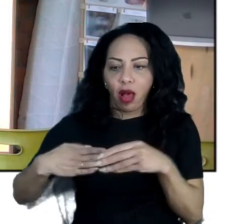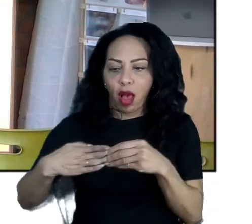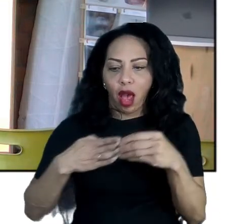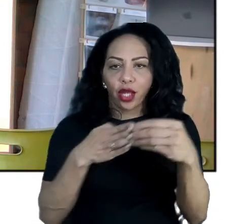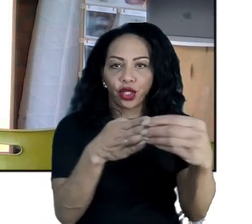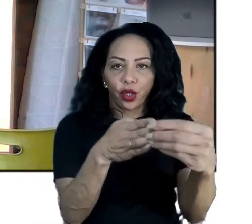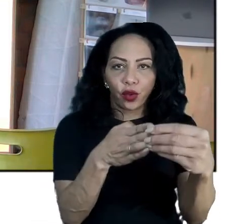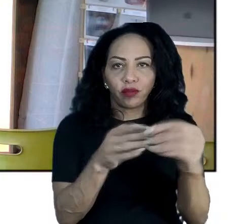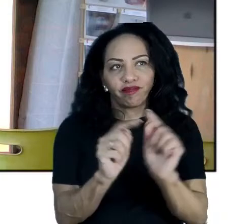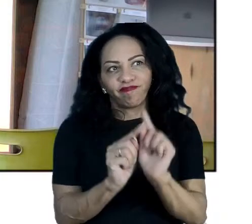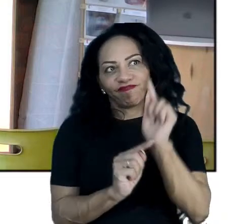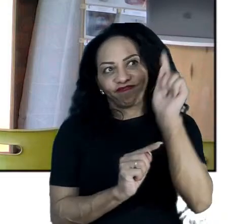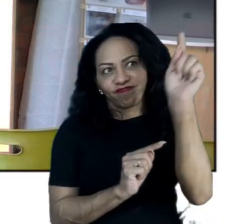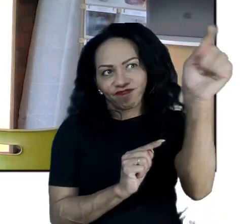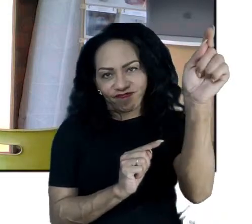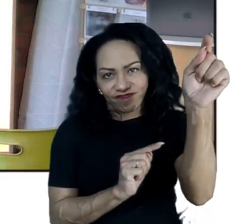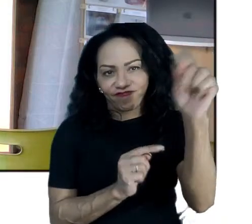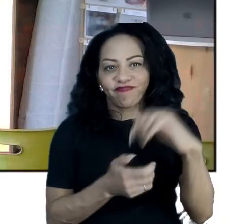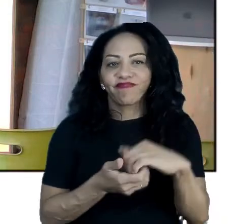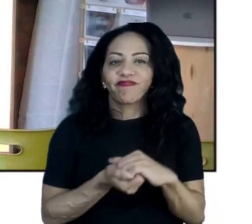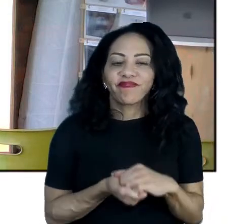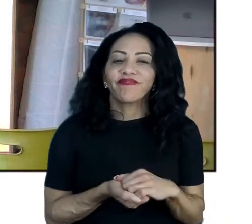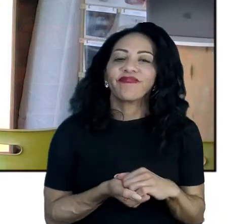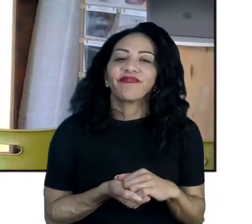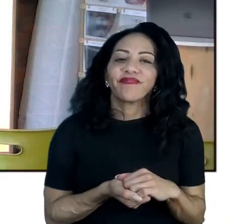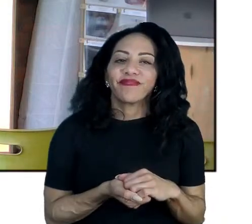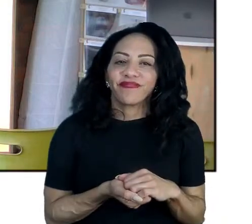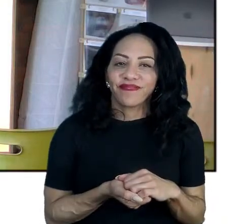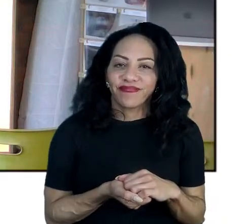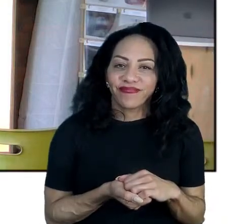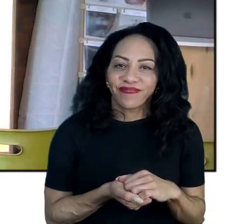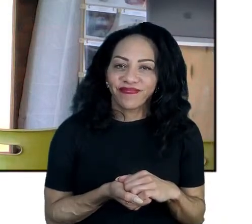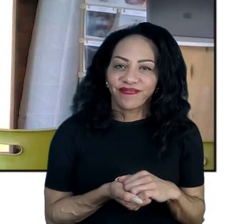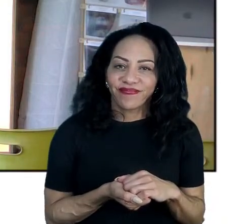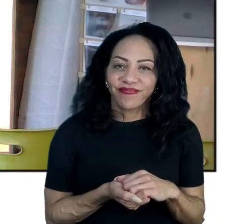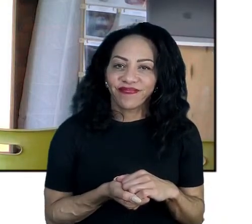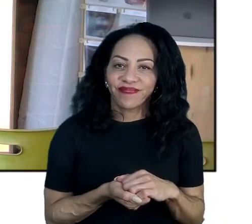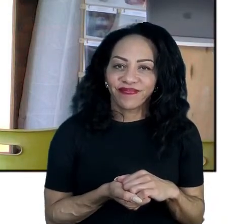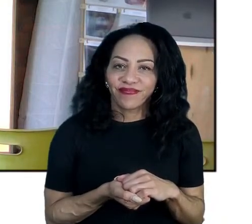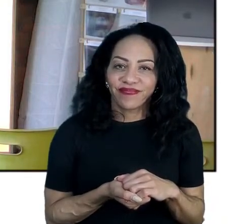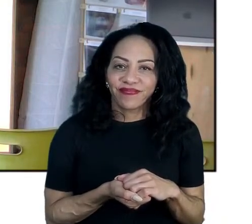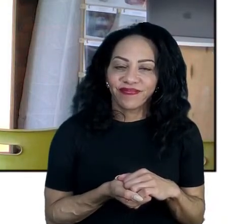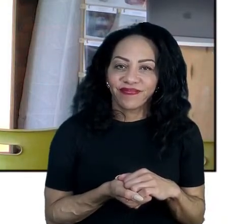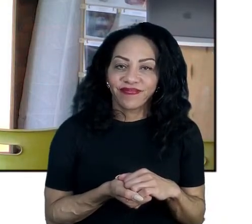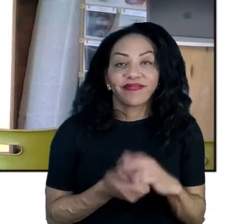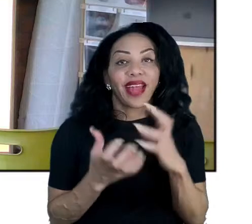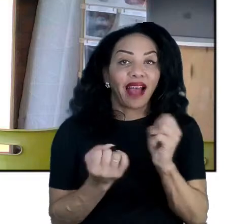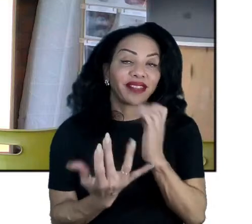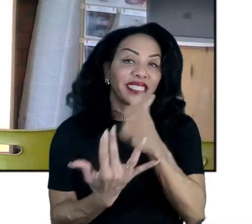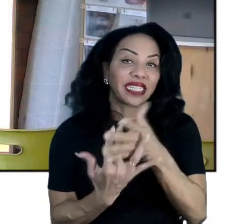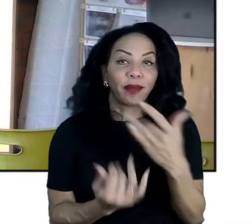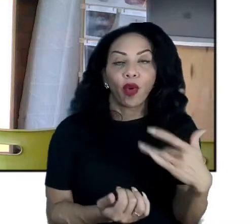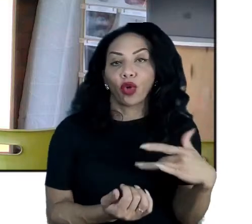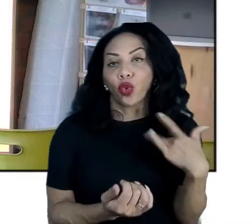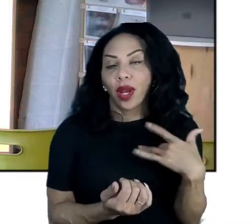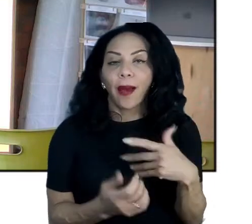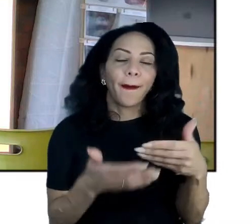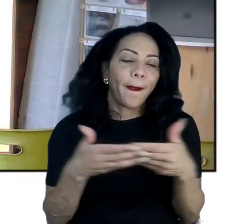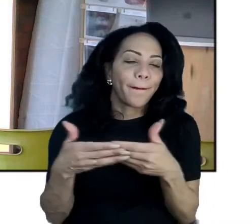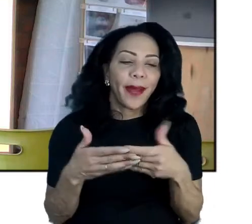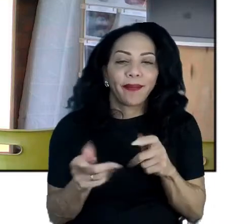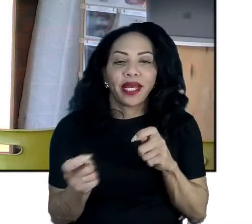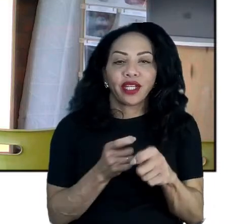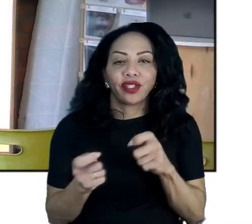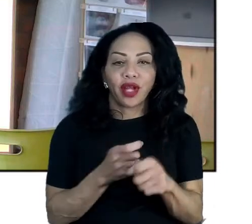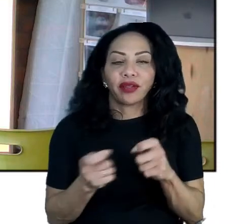end of the studio, my left, your right, at either end. And then there are accessible toilets, including baby change, over there in the corridor